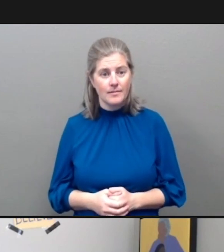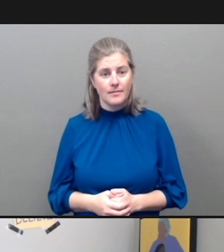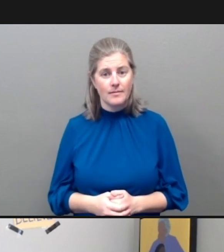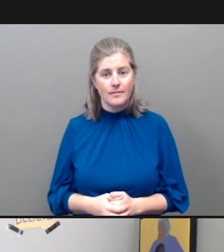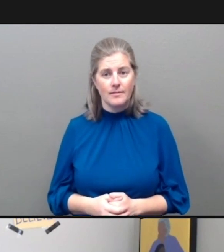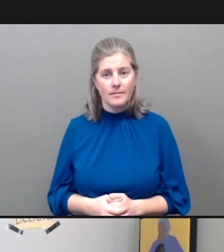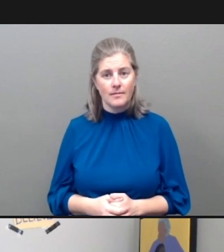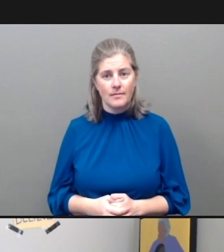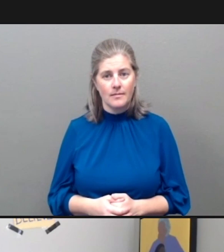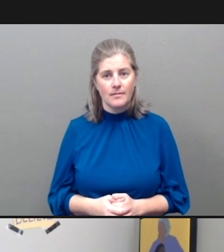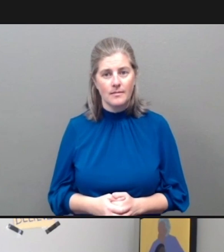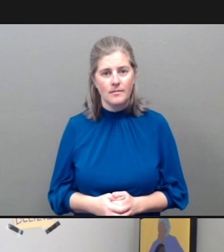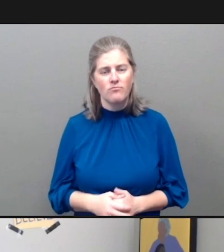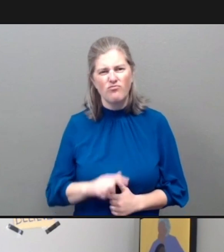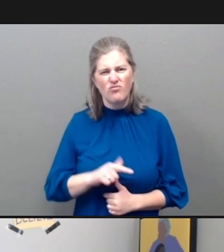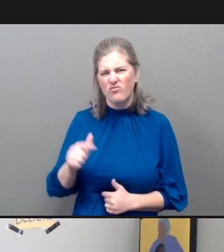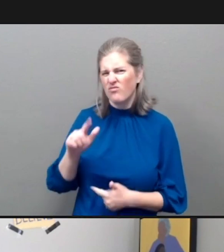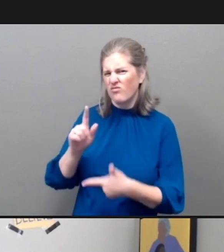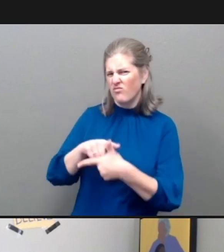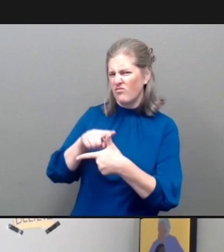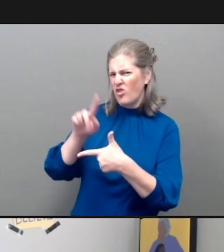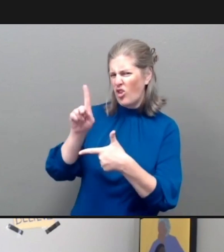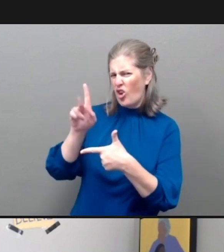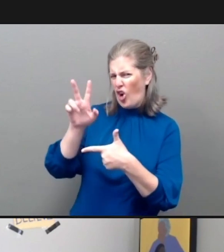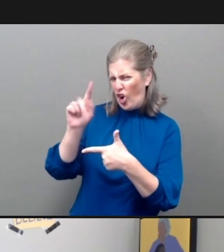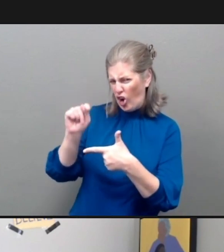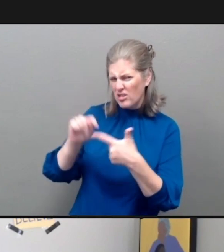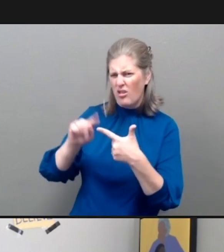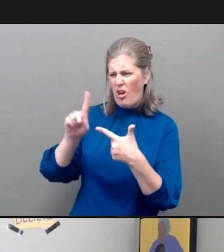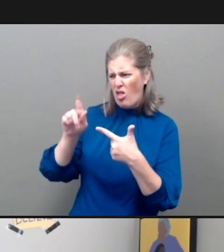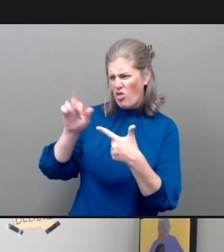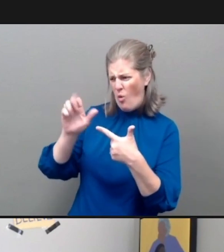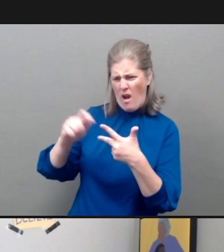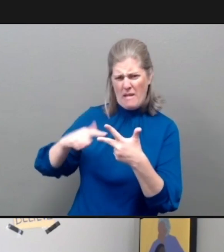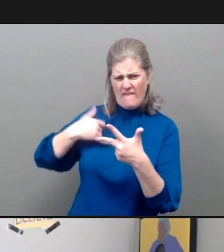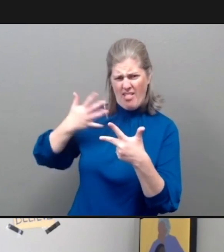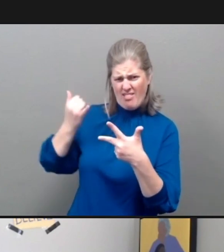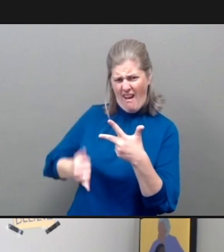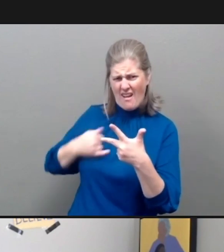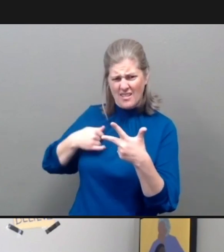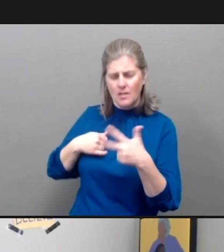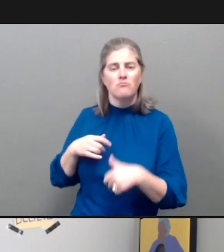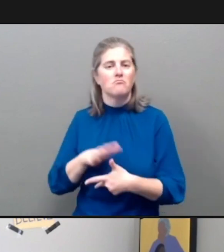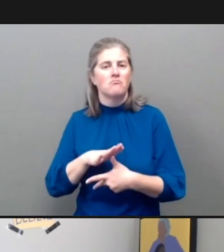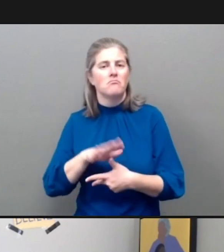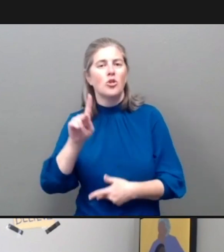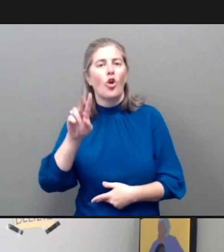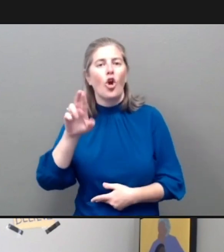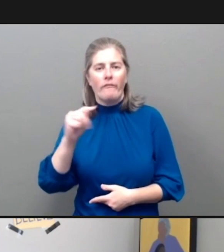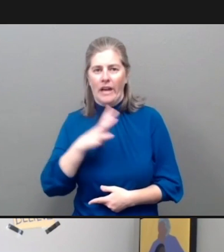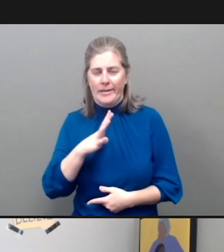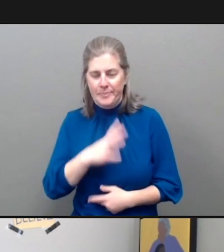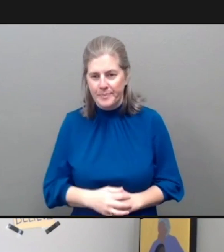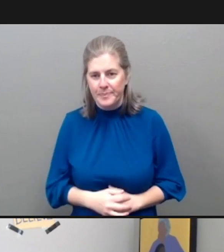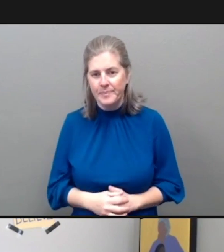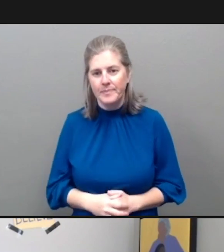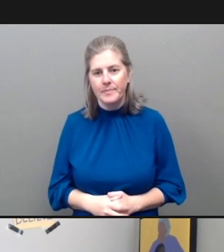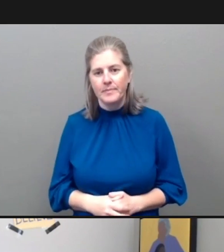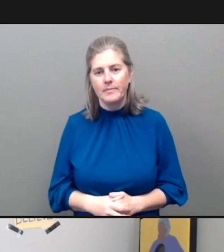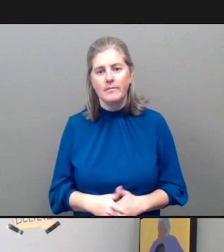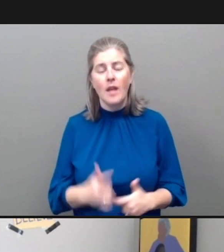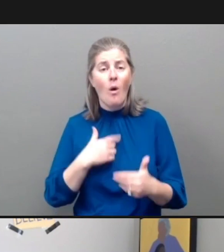Why don't we start with Kurt and then Laura, and then I'll just finish up. Sure. I'll just add